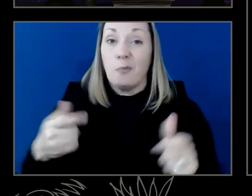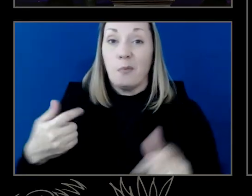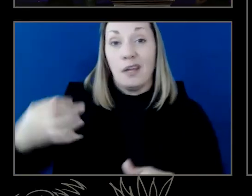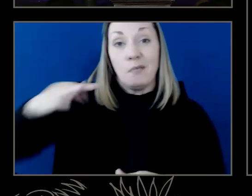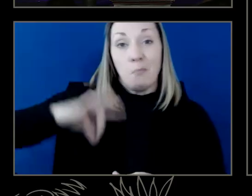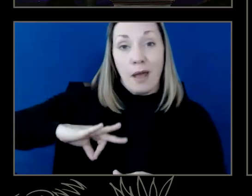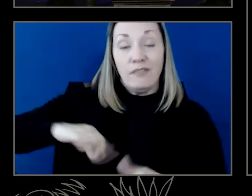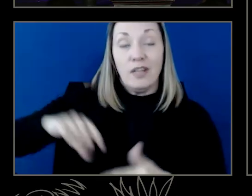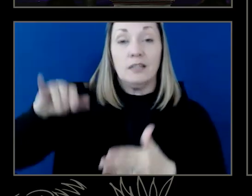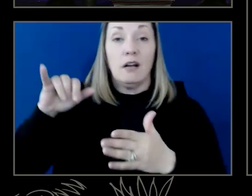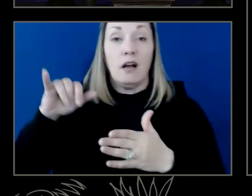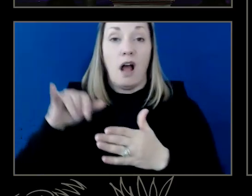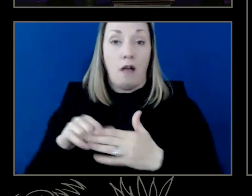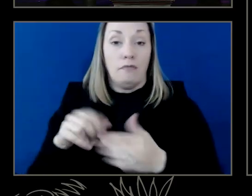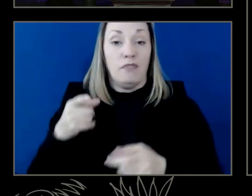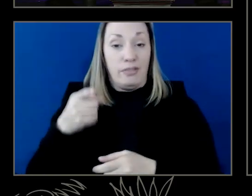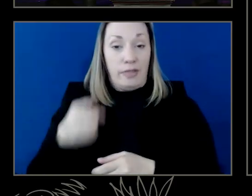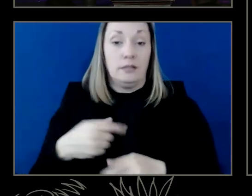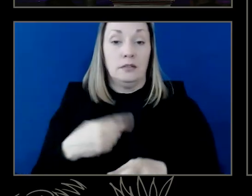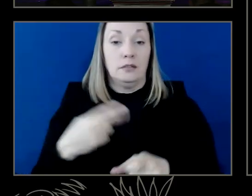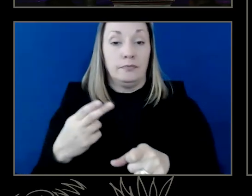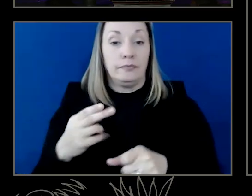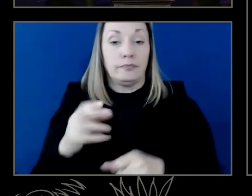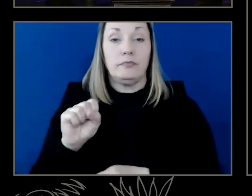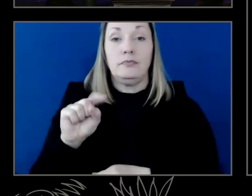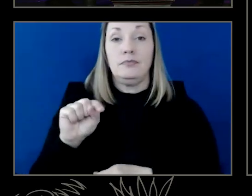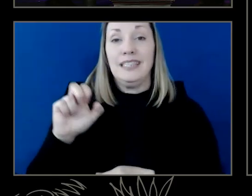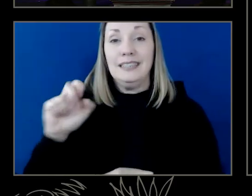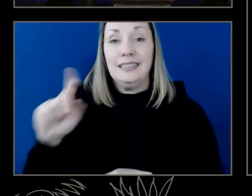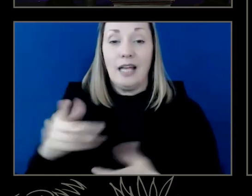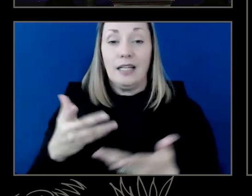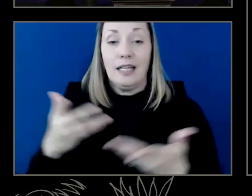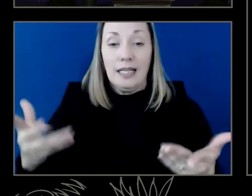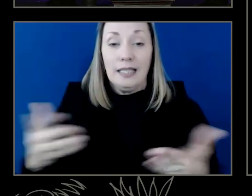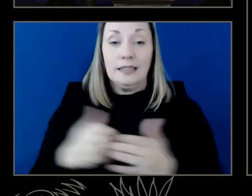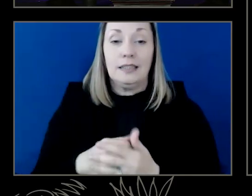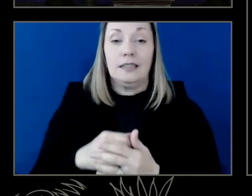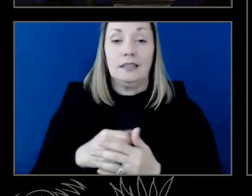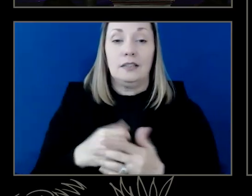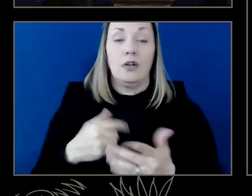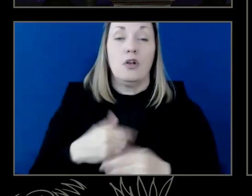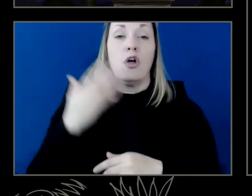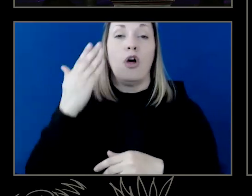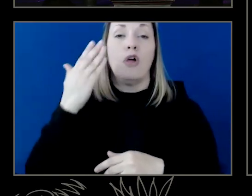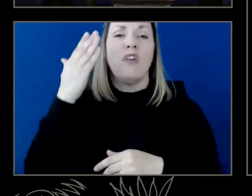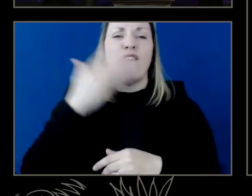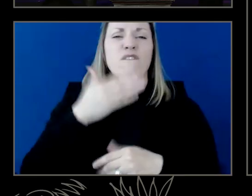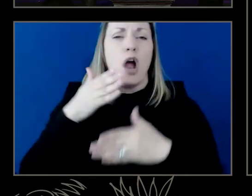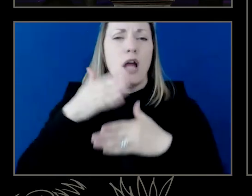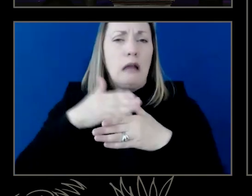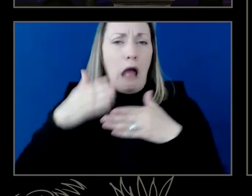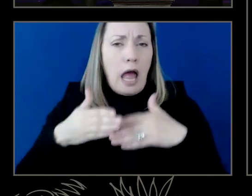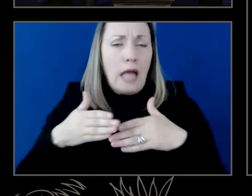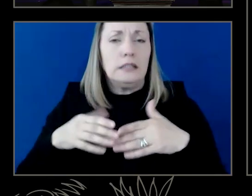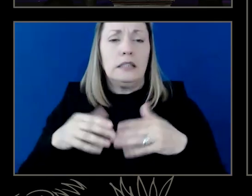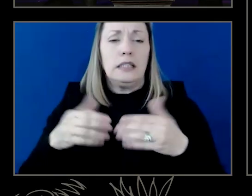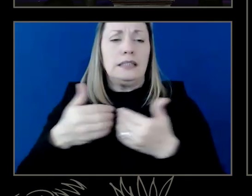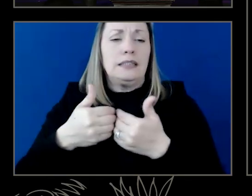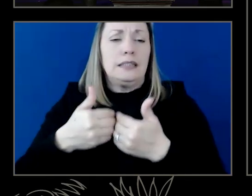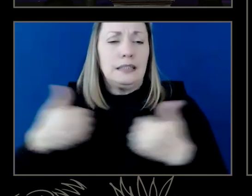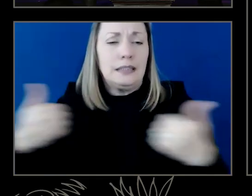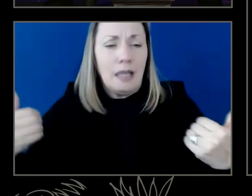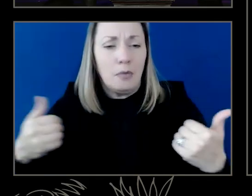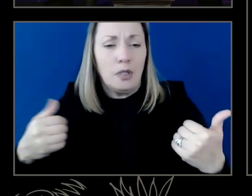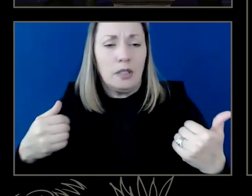of this stack is decoupling. The front end built with React is completely separated from